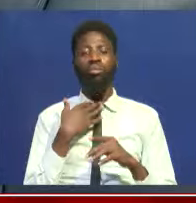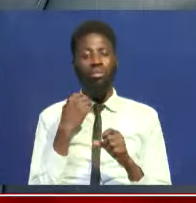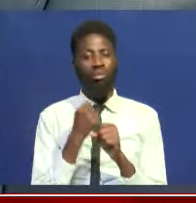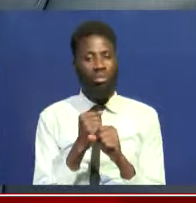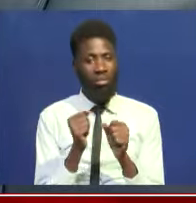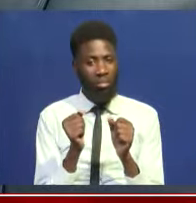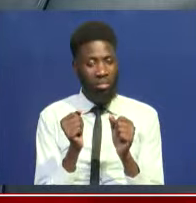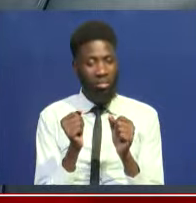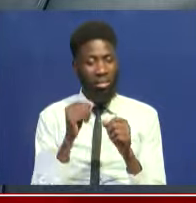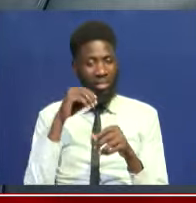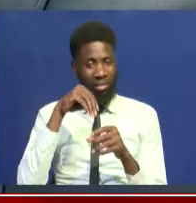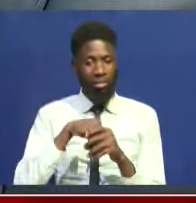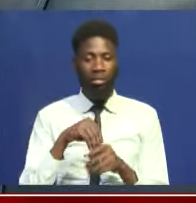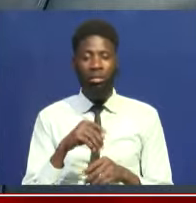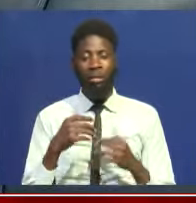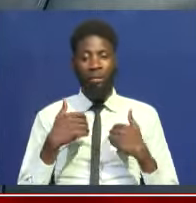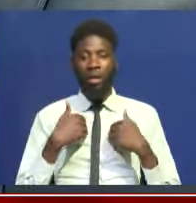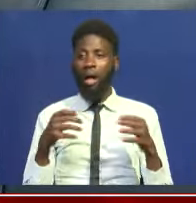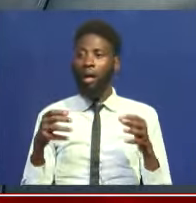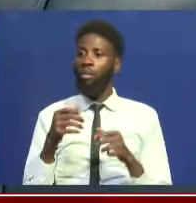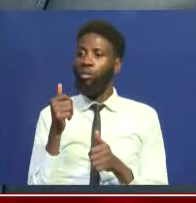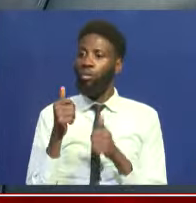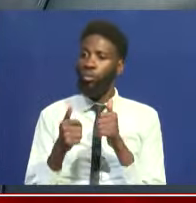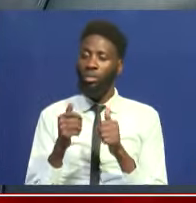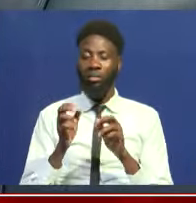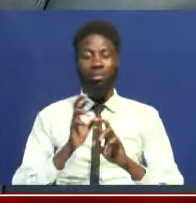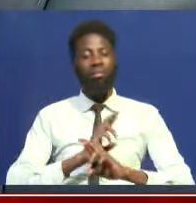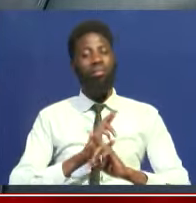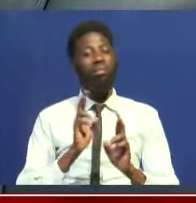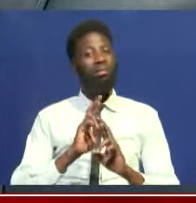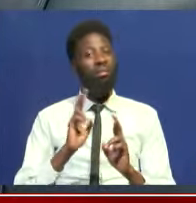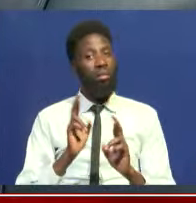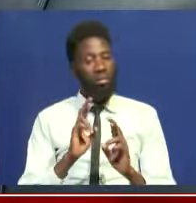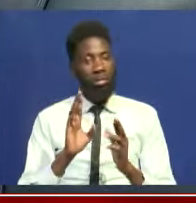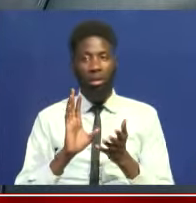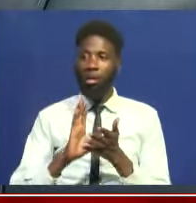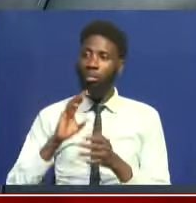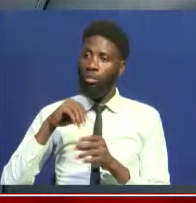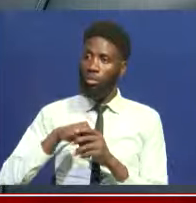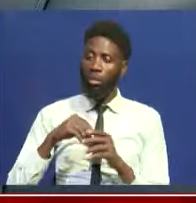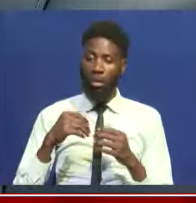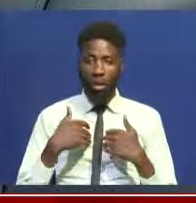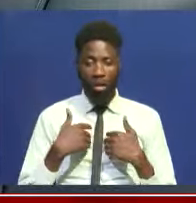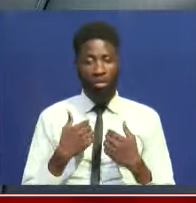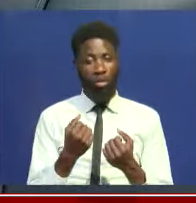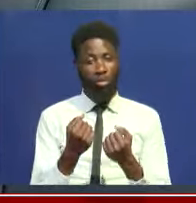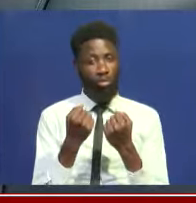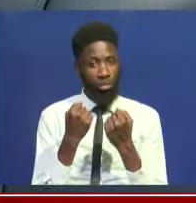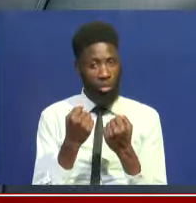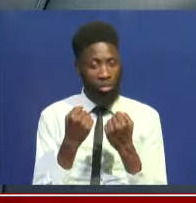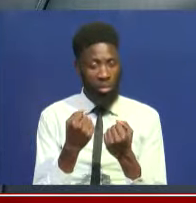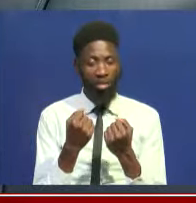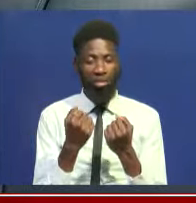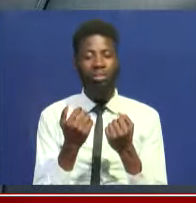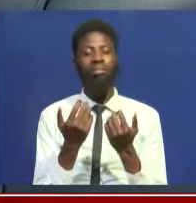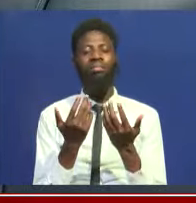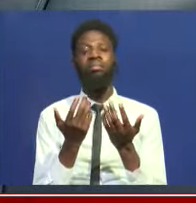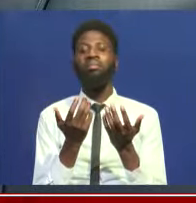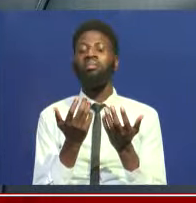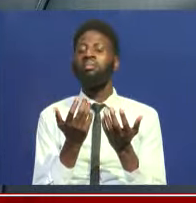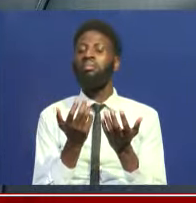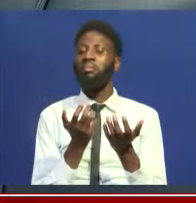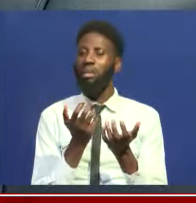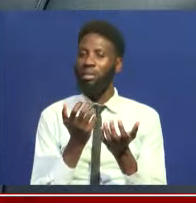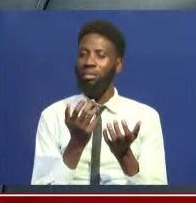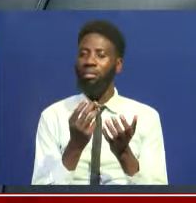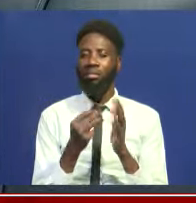in? Do you have companies that are ready to absorb the investment? Do they have a robust business model? Do they have key financial